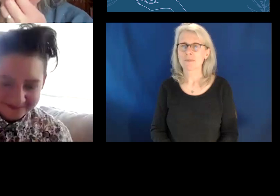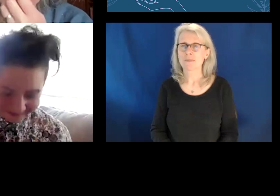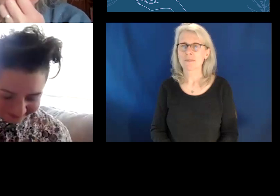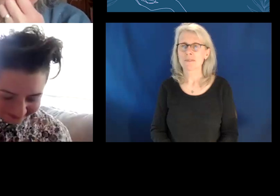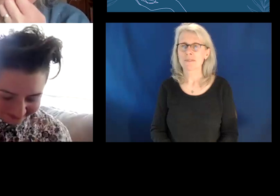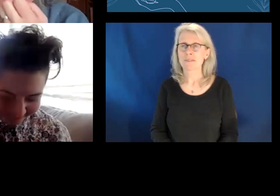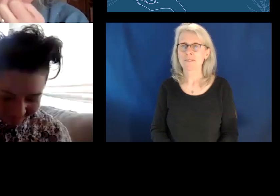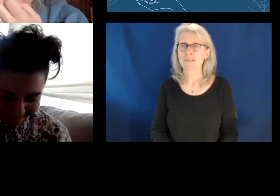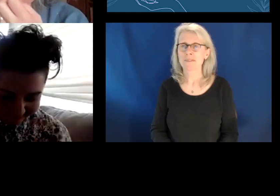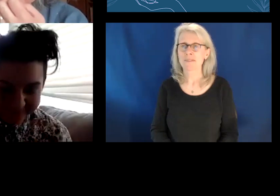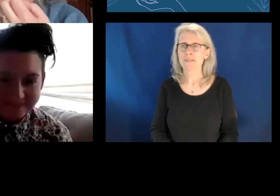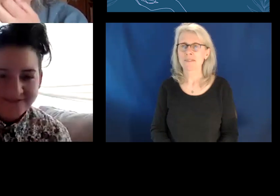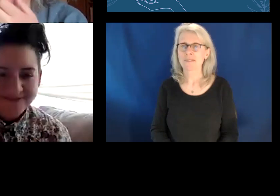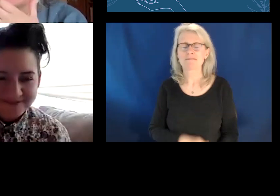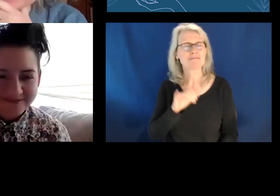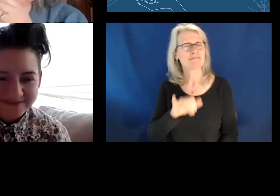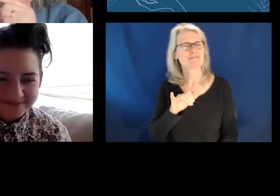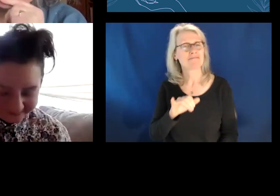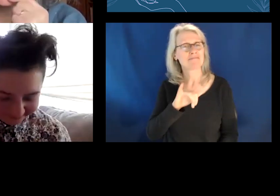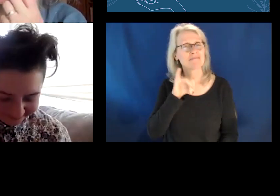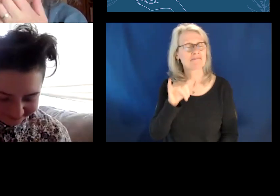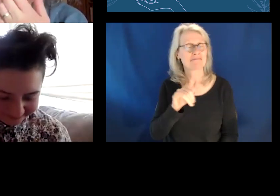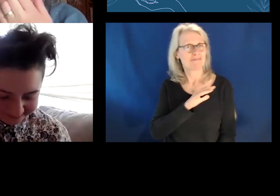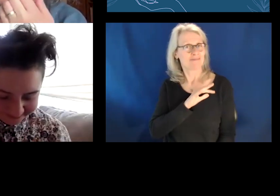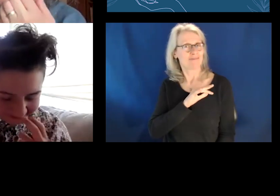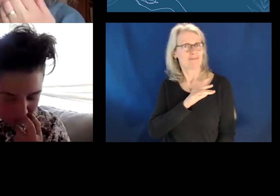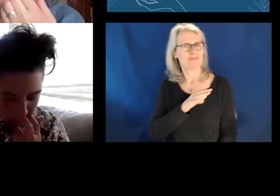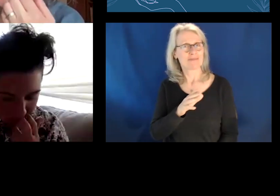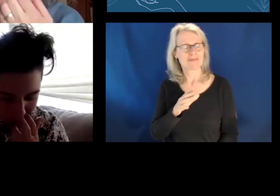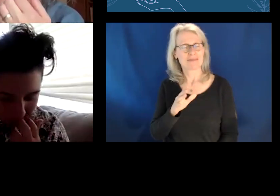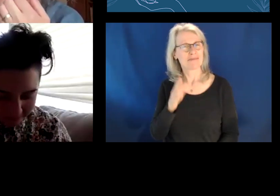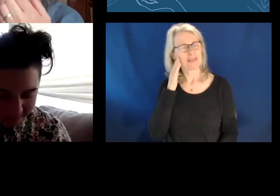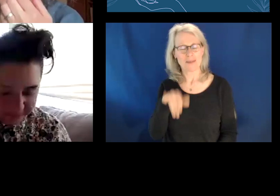Joyous to be that child again, huh? Knowing what we know,